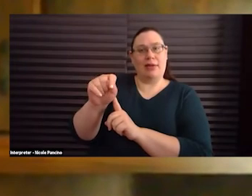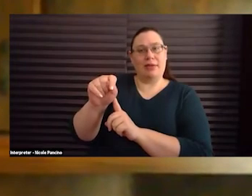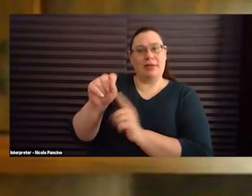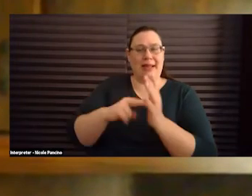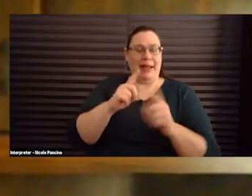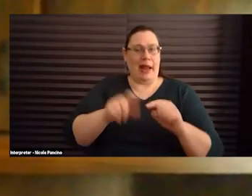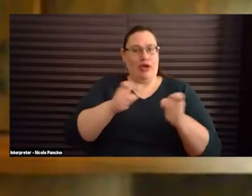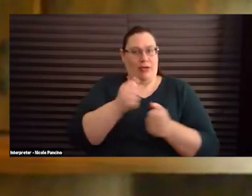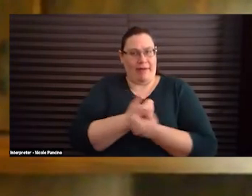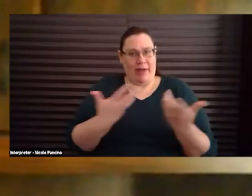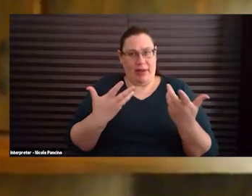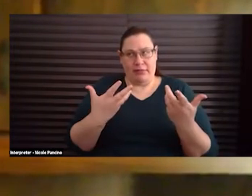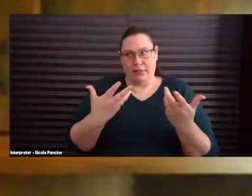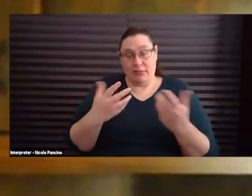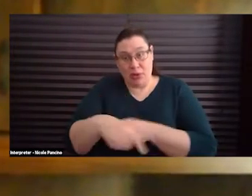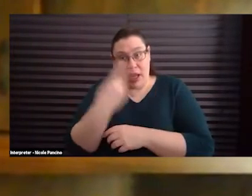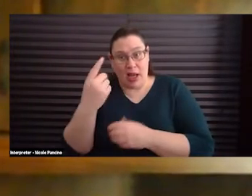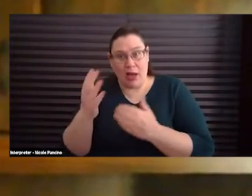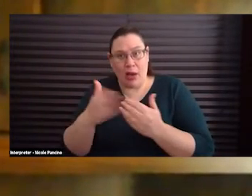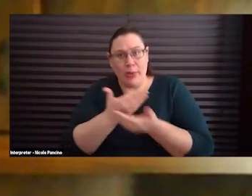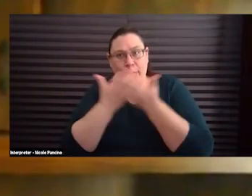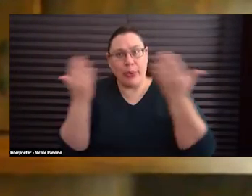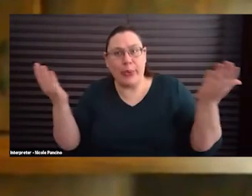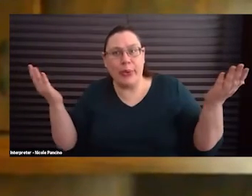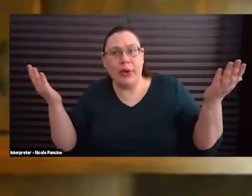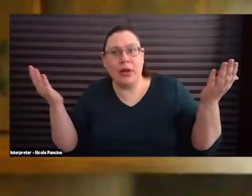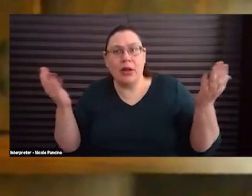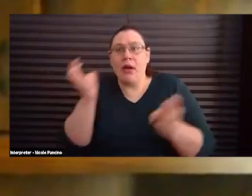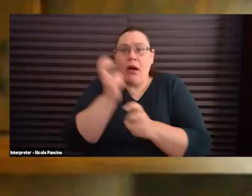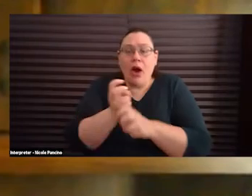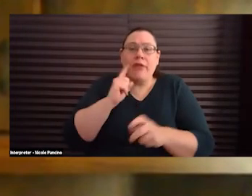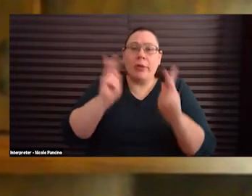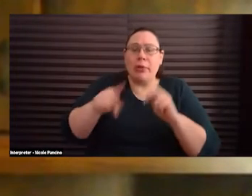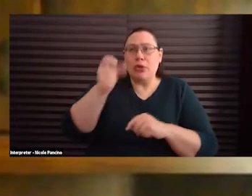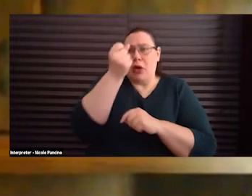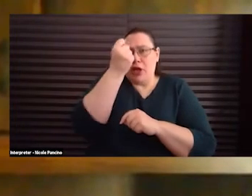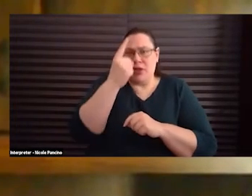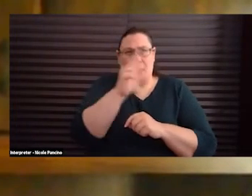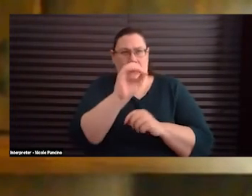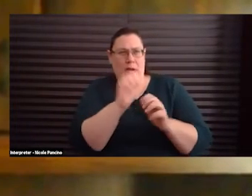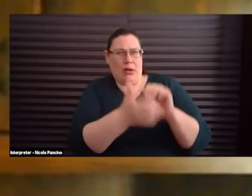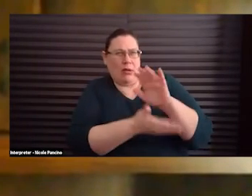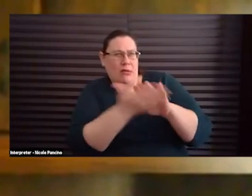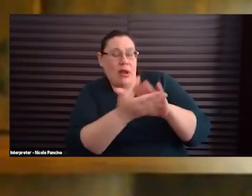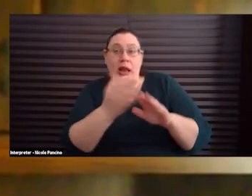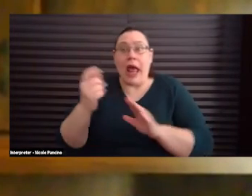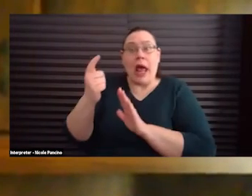are almost non-existent right now. It's hard for people to understand how these companies work, and it's hard for our legislators